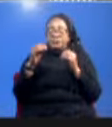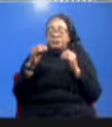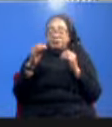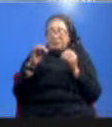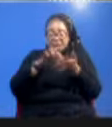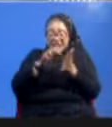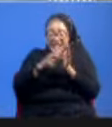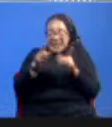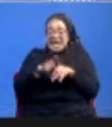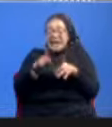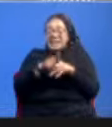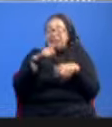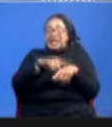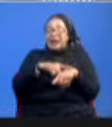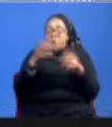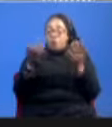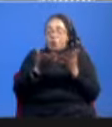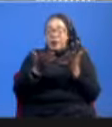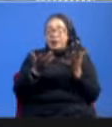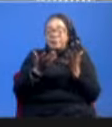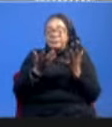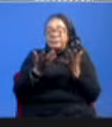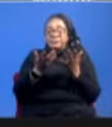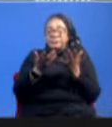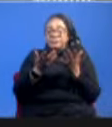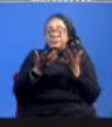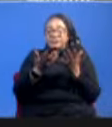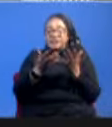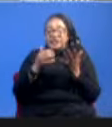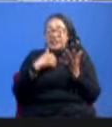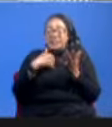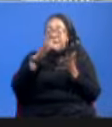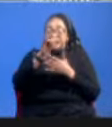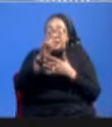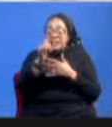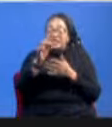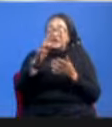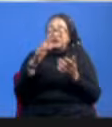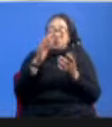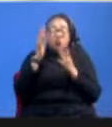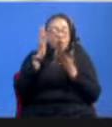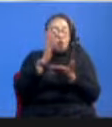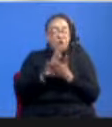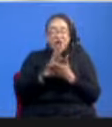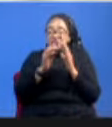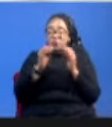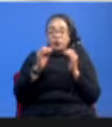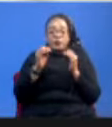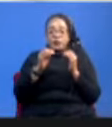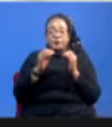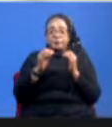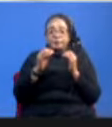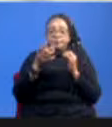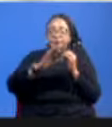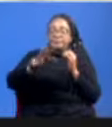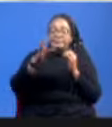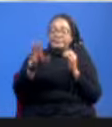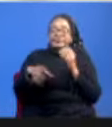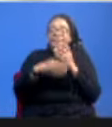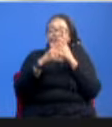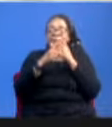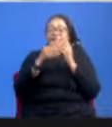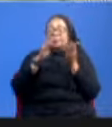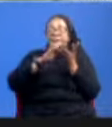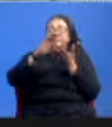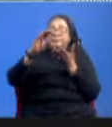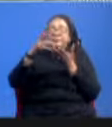a point where we are where the National Assembly is being dishonest. To pass the County Additional Allocation Bill